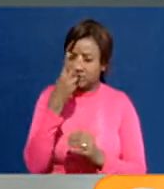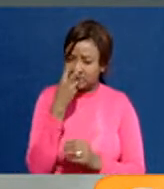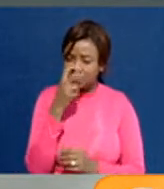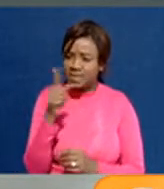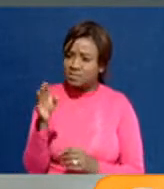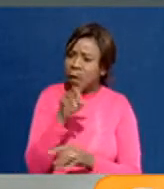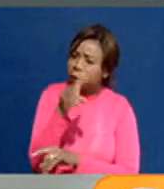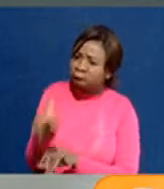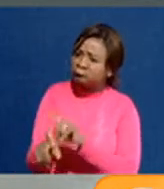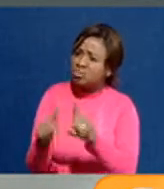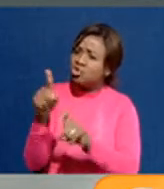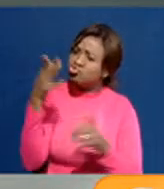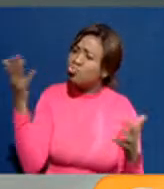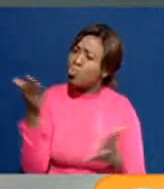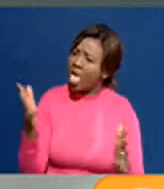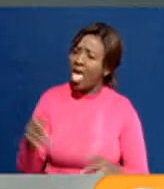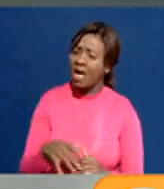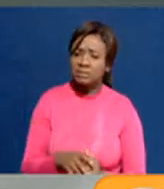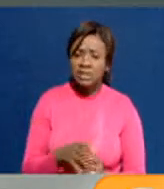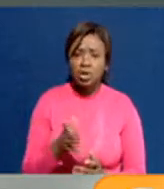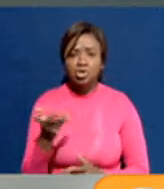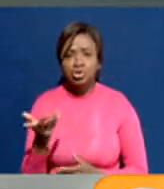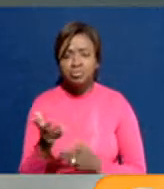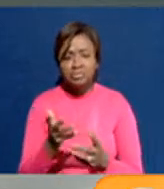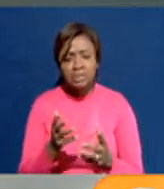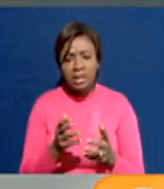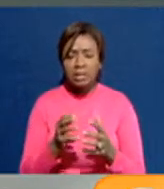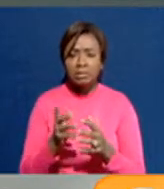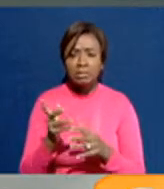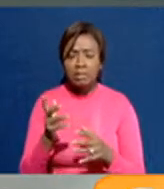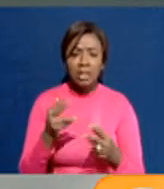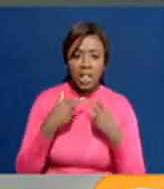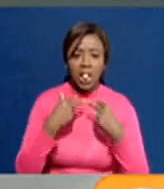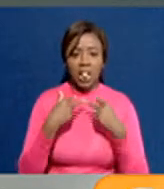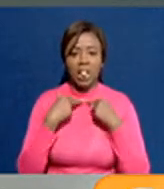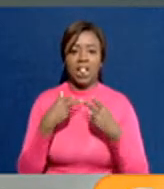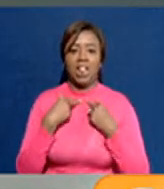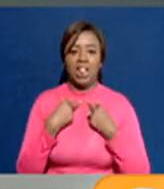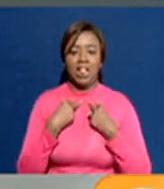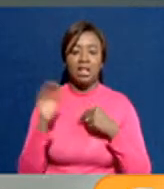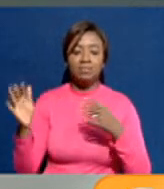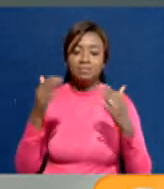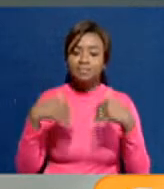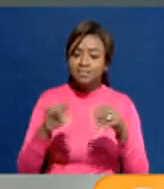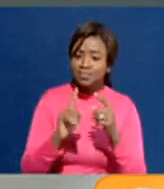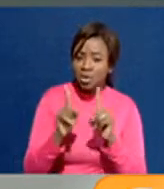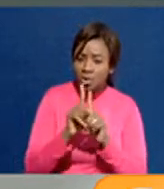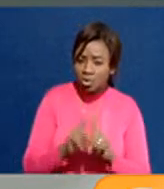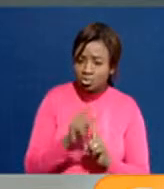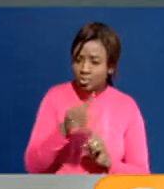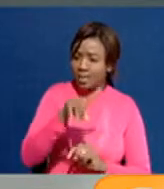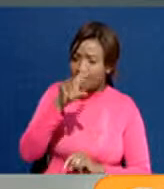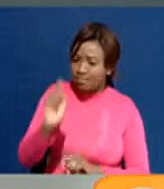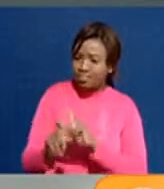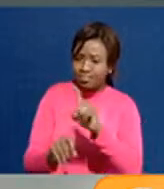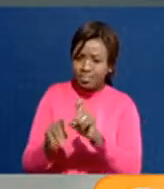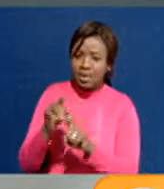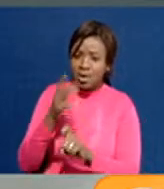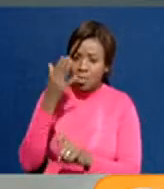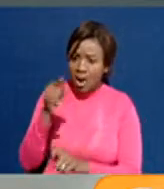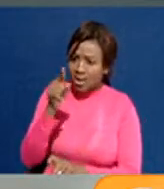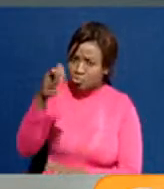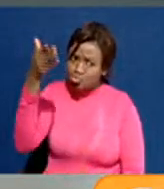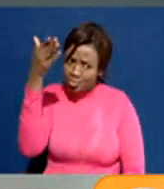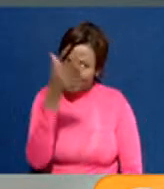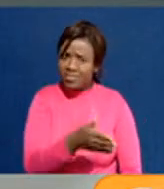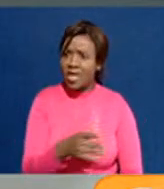he was on the fateful day. During cross-examination, the prosecution focused on the testimony of Uchogo being seen on